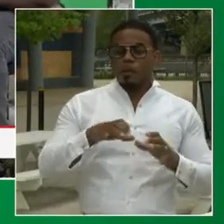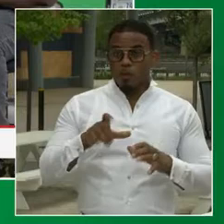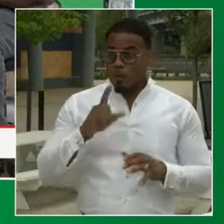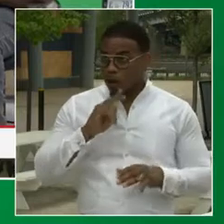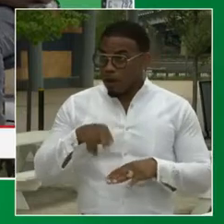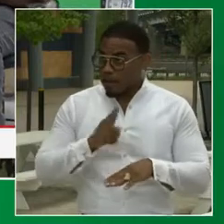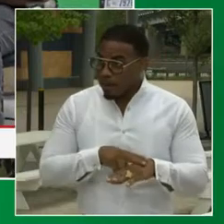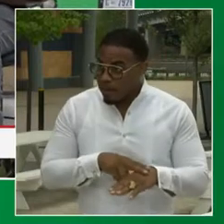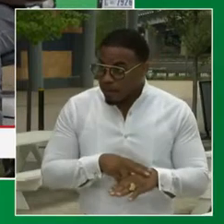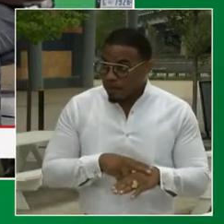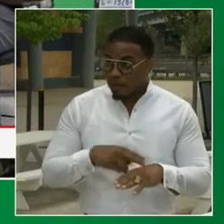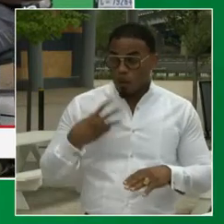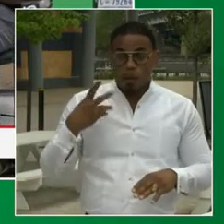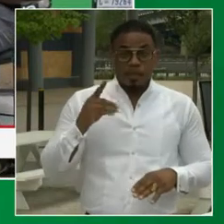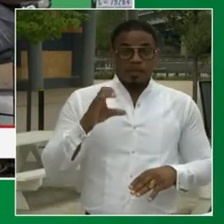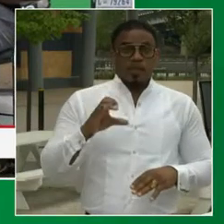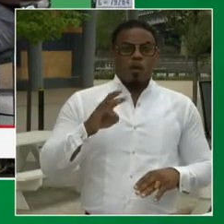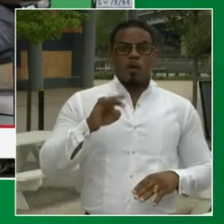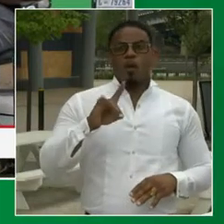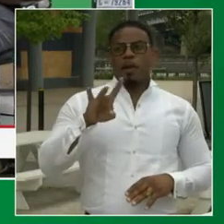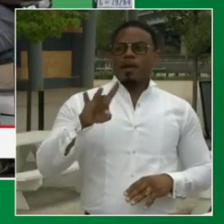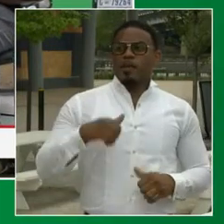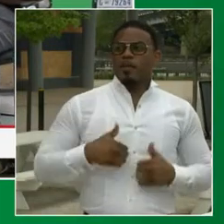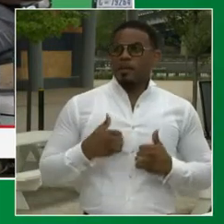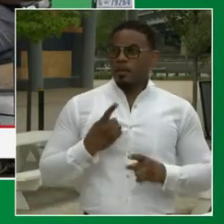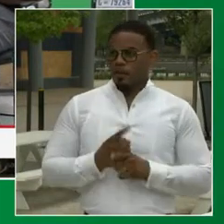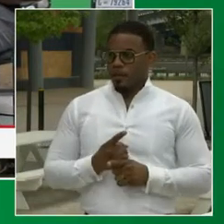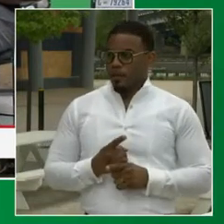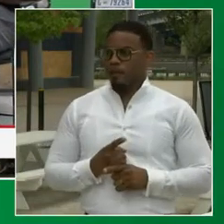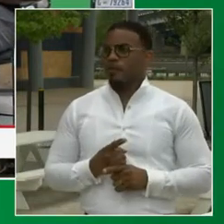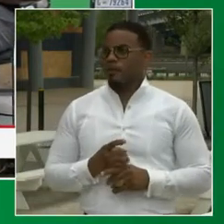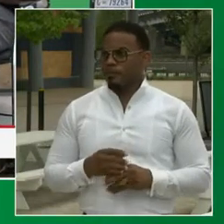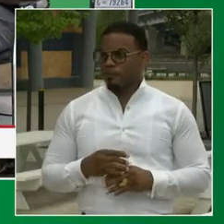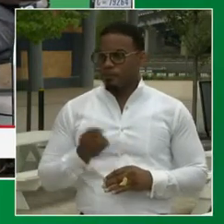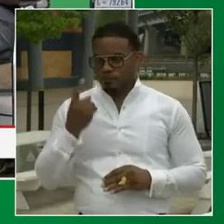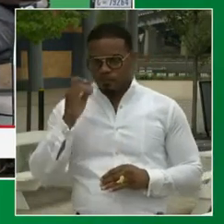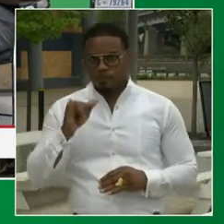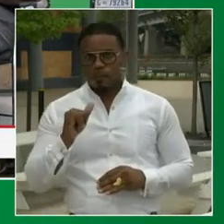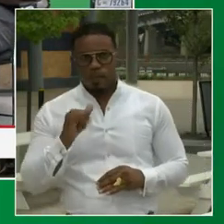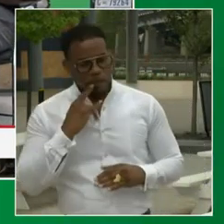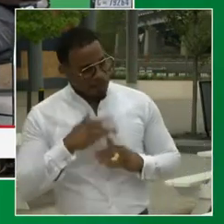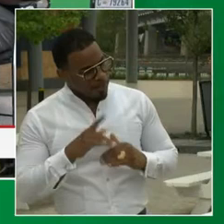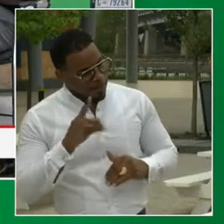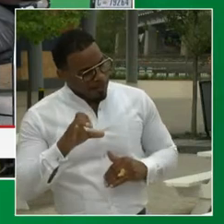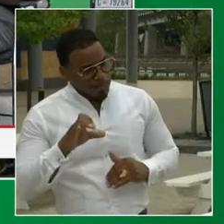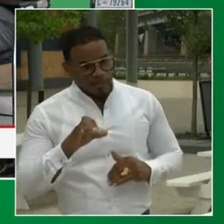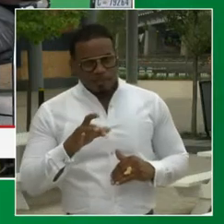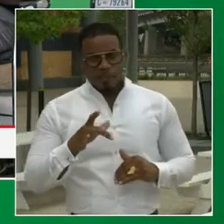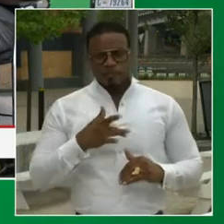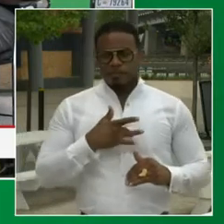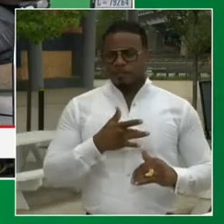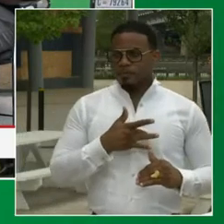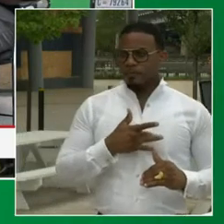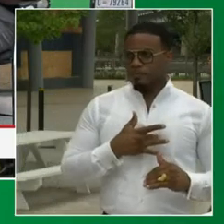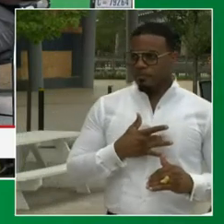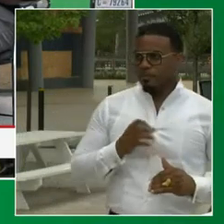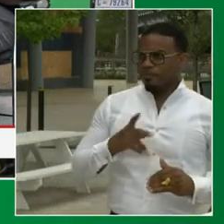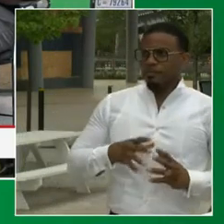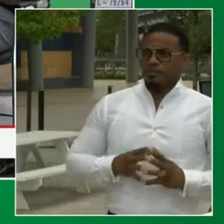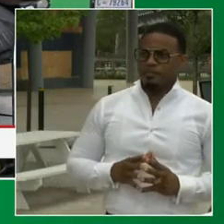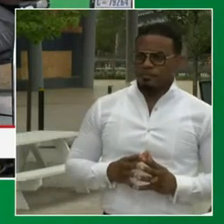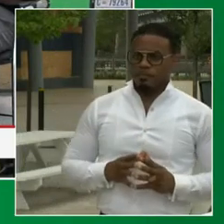a native Ward 8 resident, proudly stating that the blood of DC runs through your